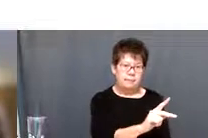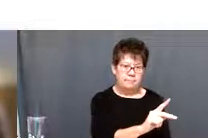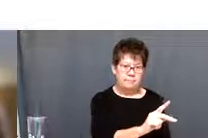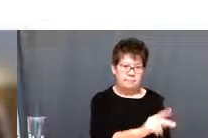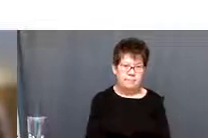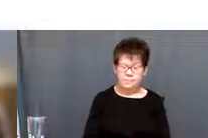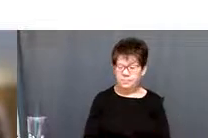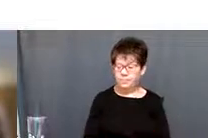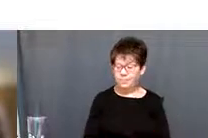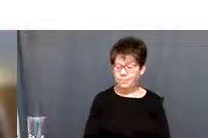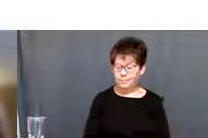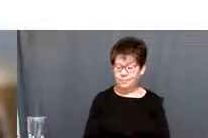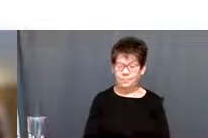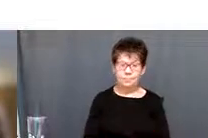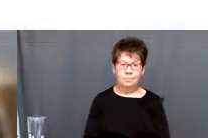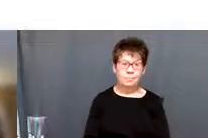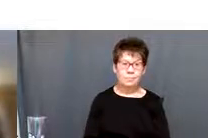services.